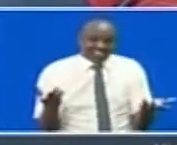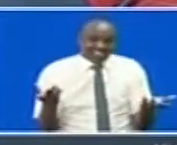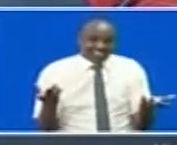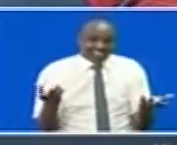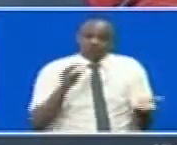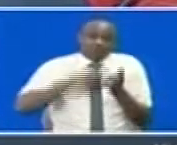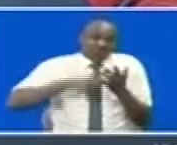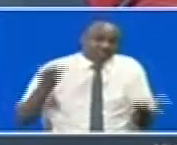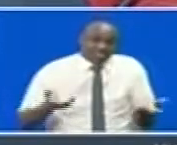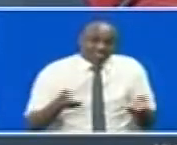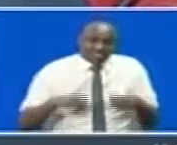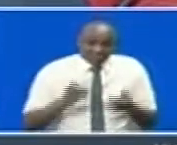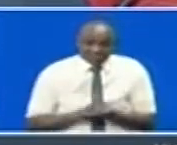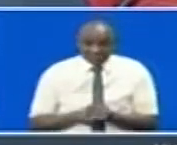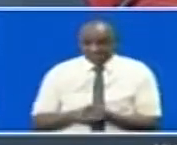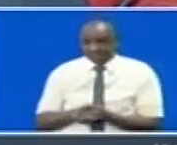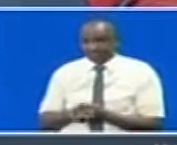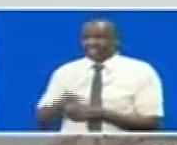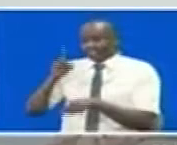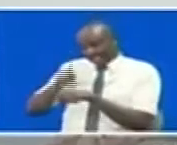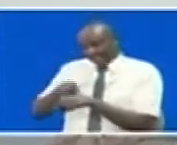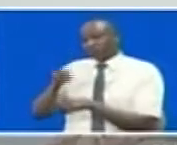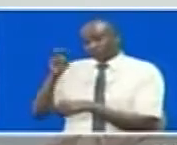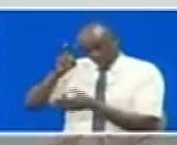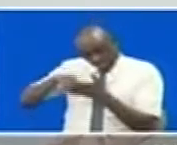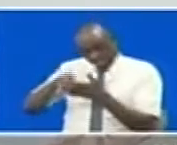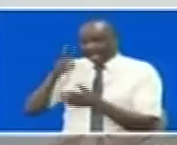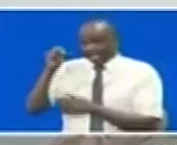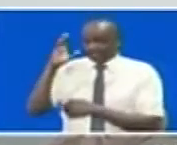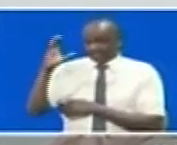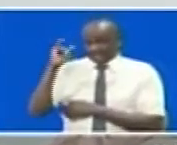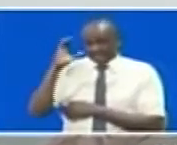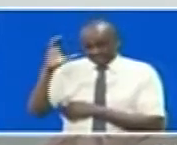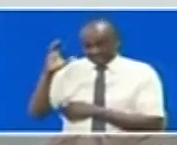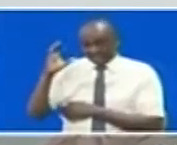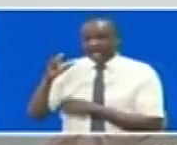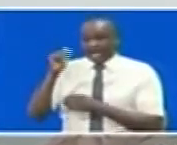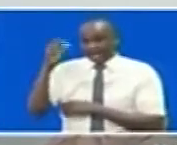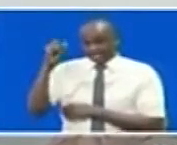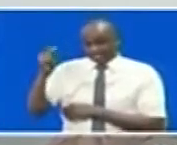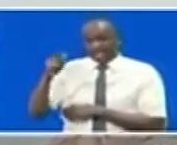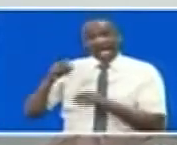does this leave us now? You know, when you read the NCIC Act, one thing that stands out is the way